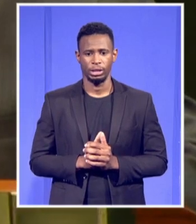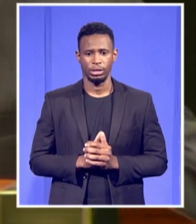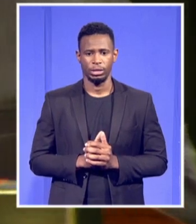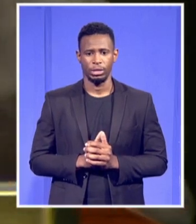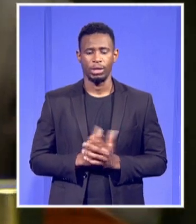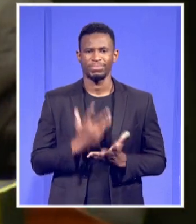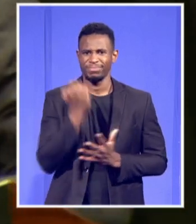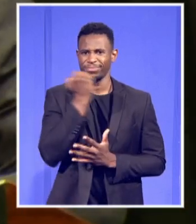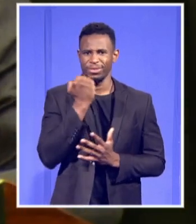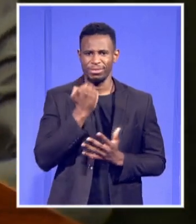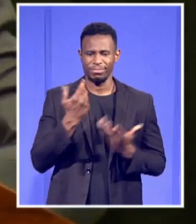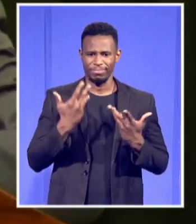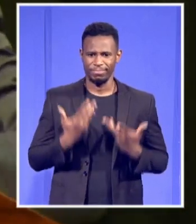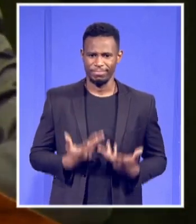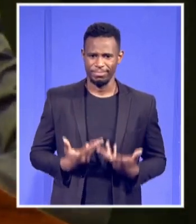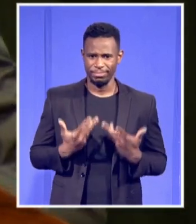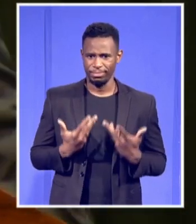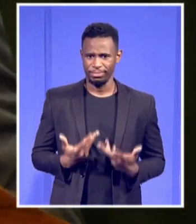Excusez-moi,